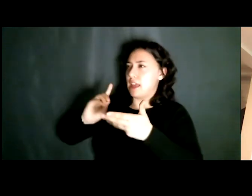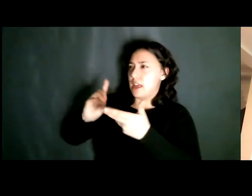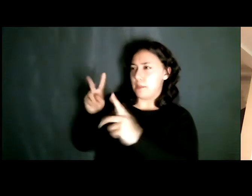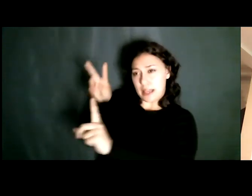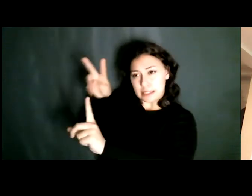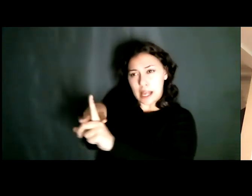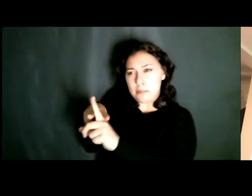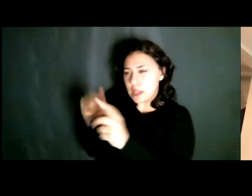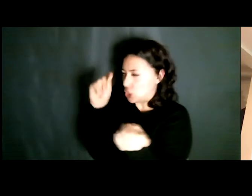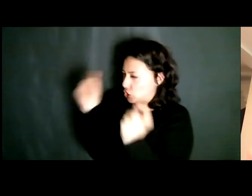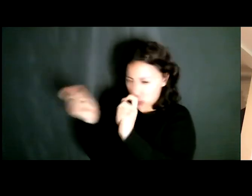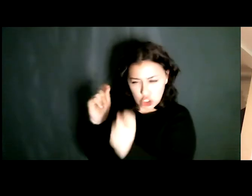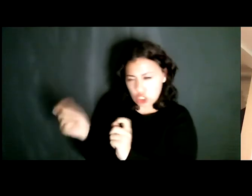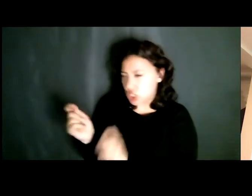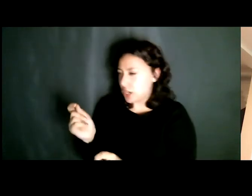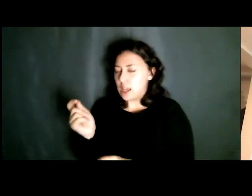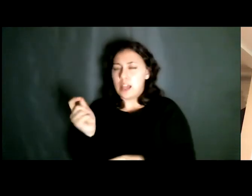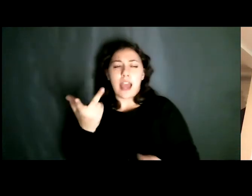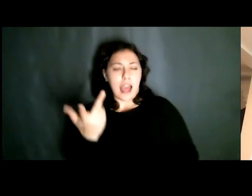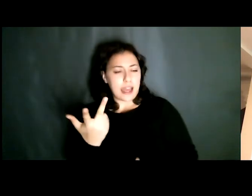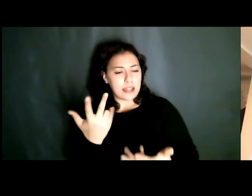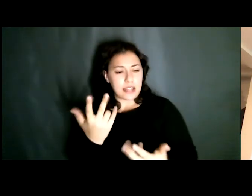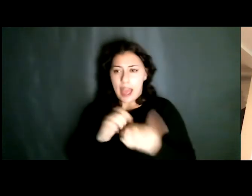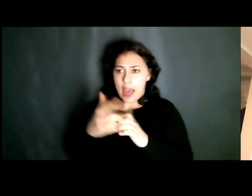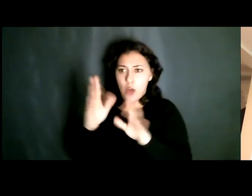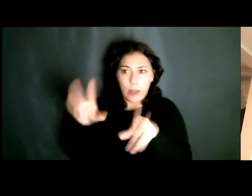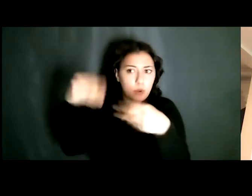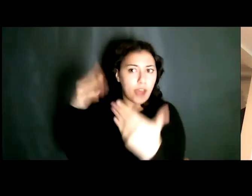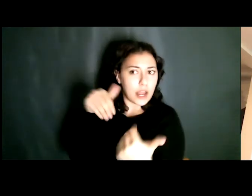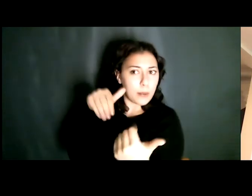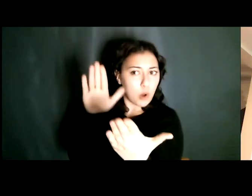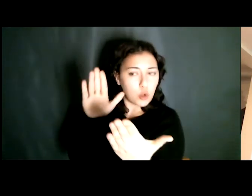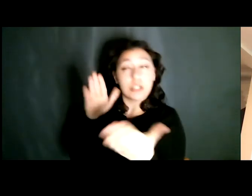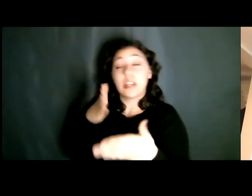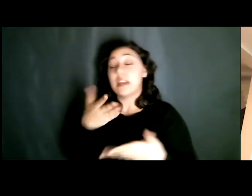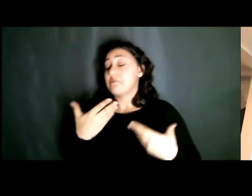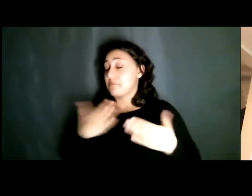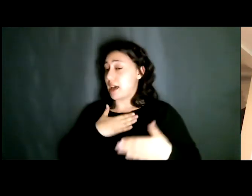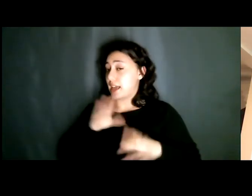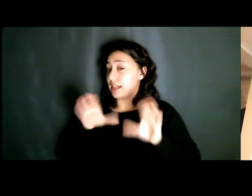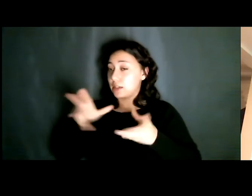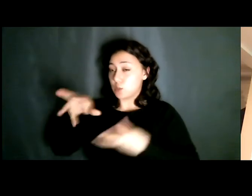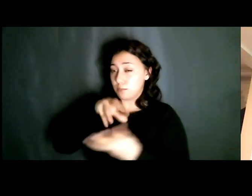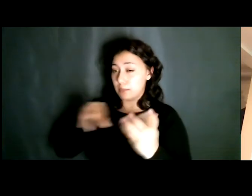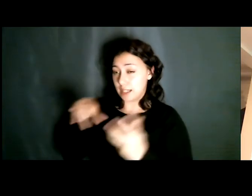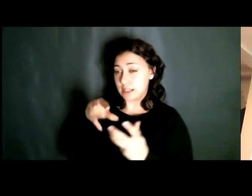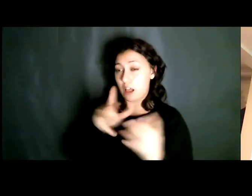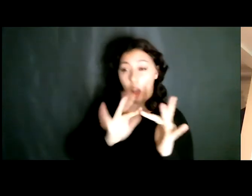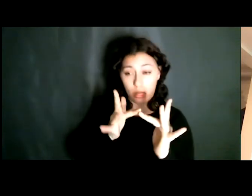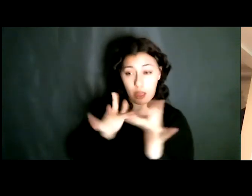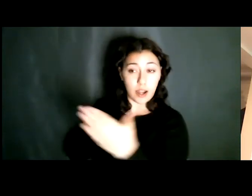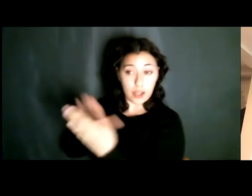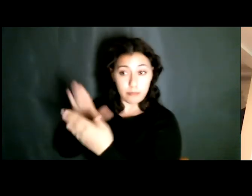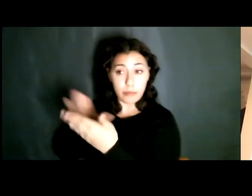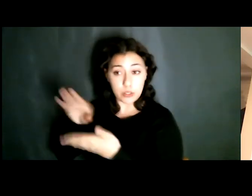hybrid course, so some people in the classroom, some people on Zoom. But I had tremendous help from